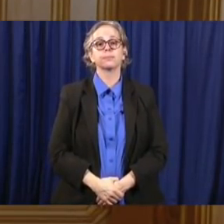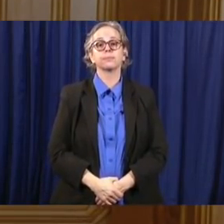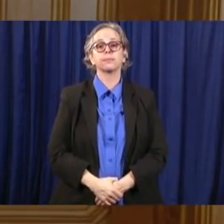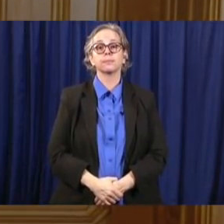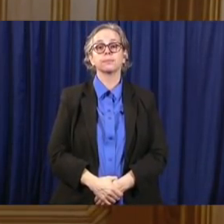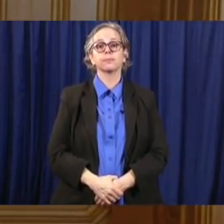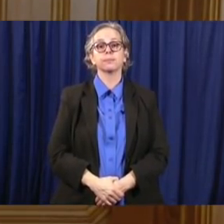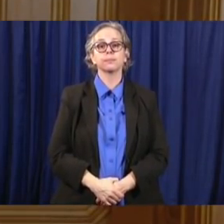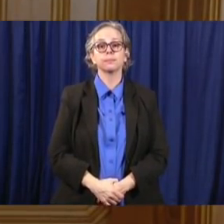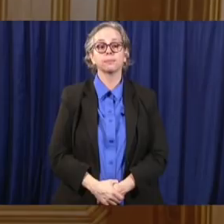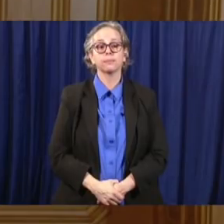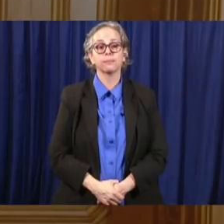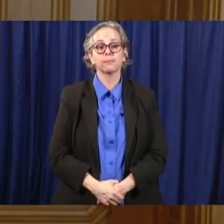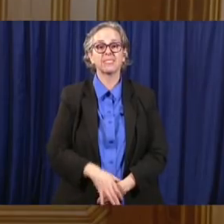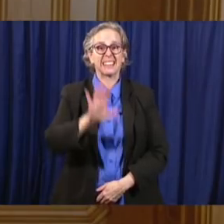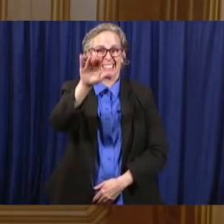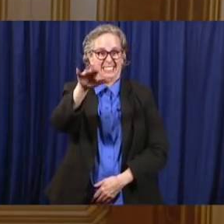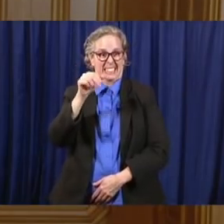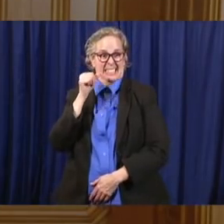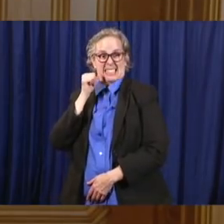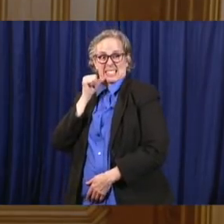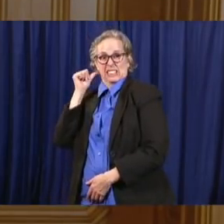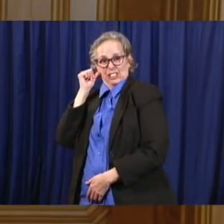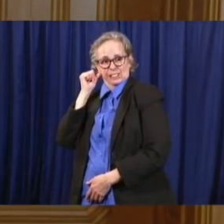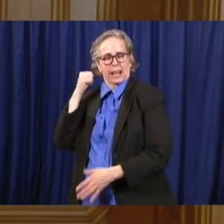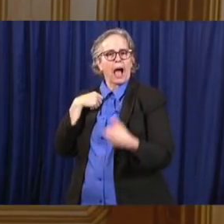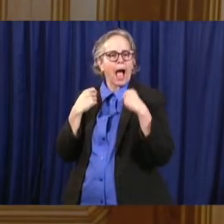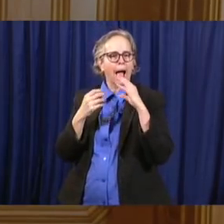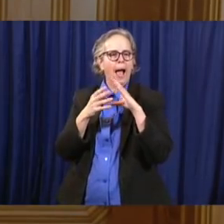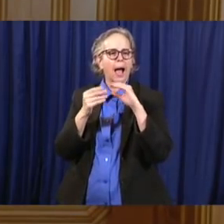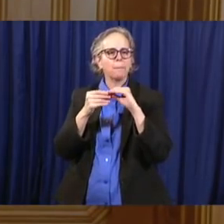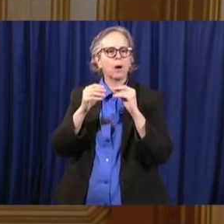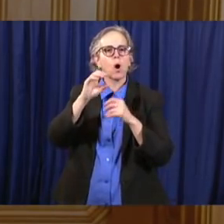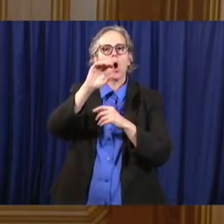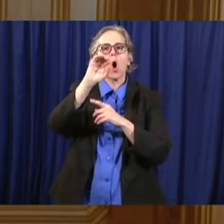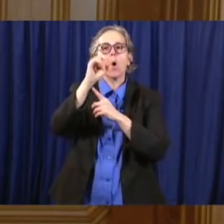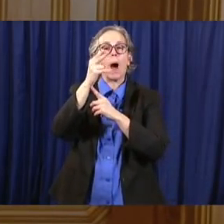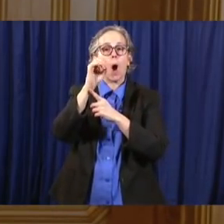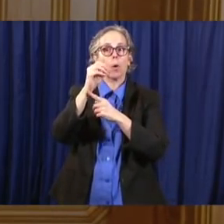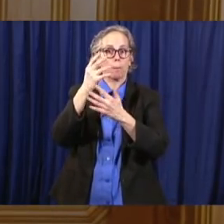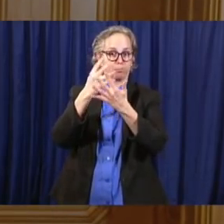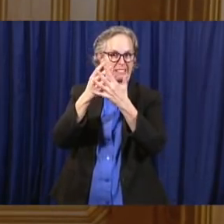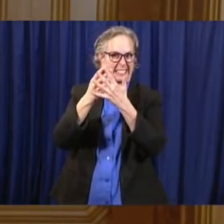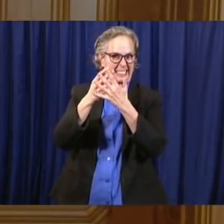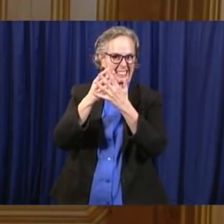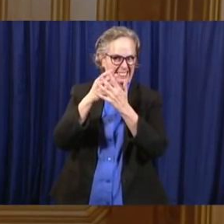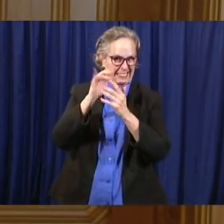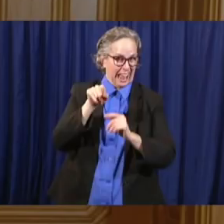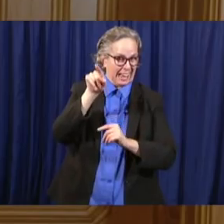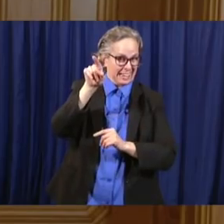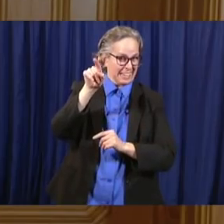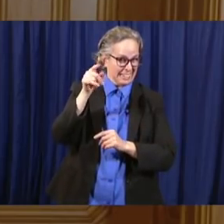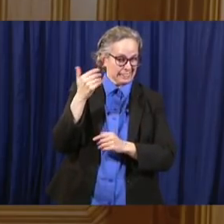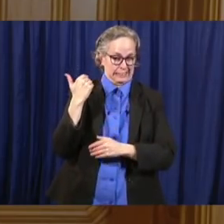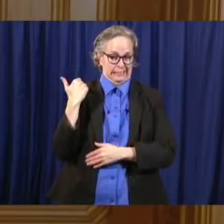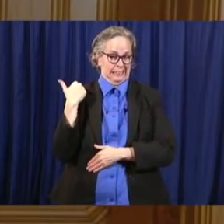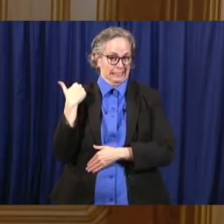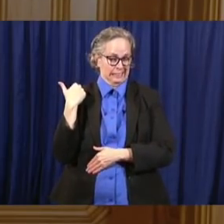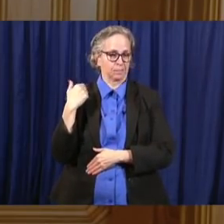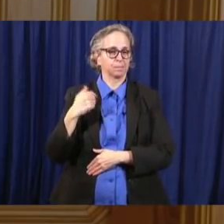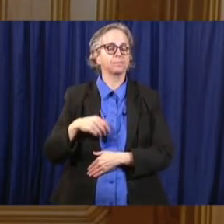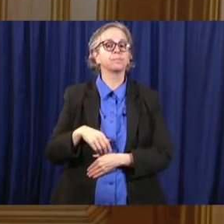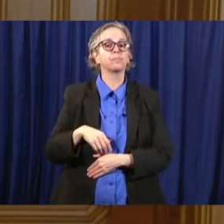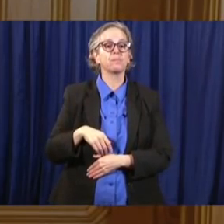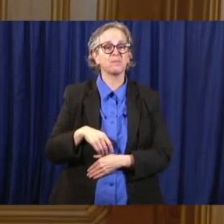Yesterday I talked a little bit about Ohio's prisons. And again, the director has